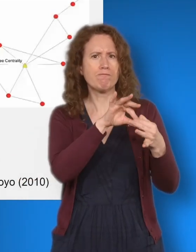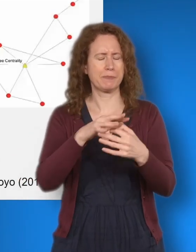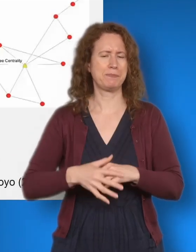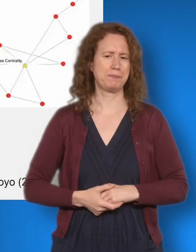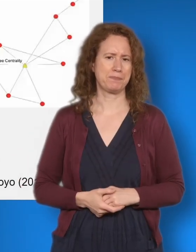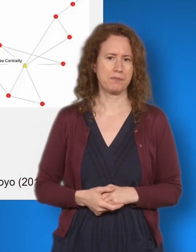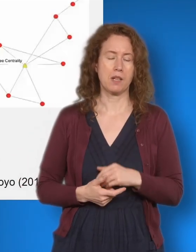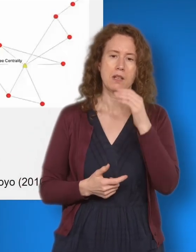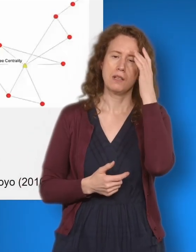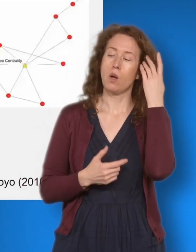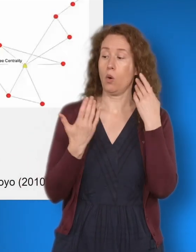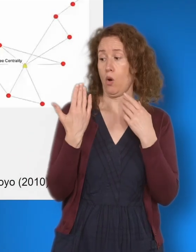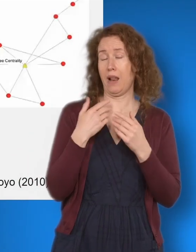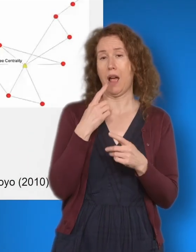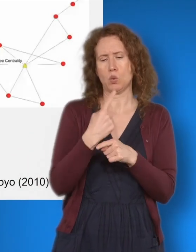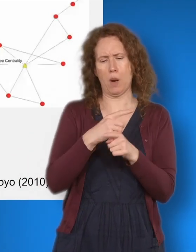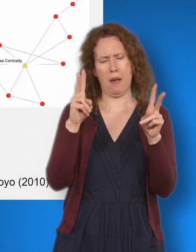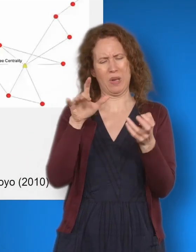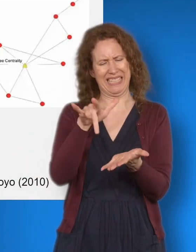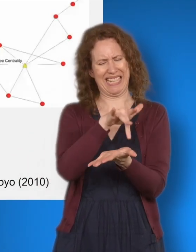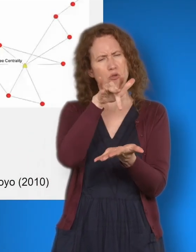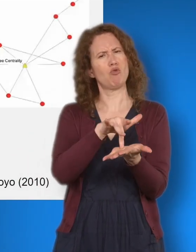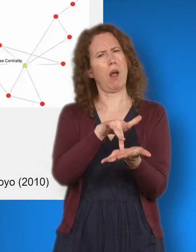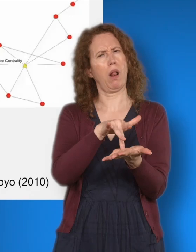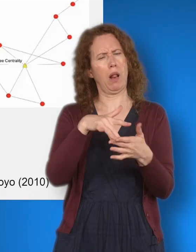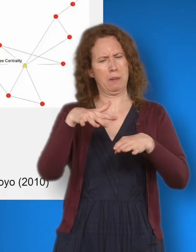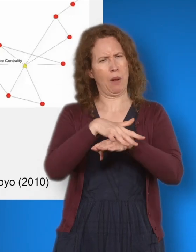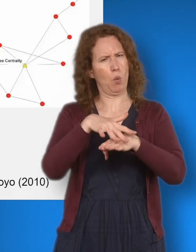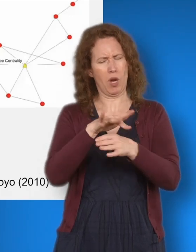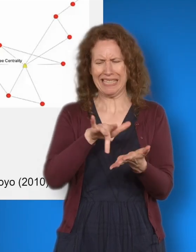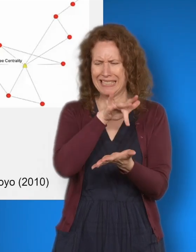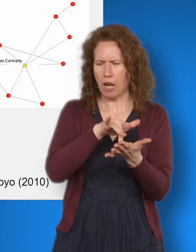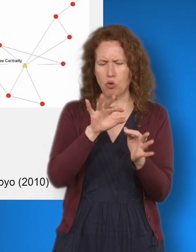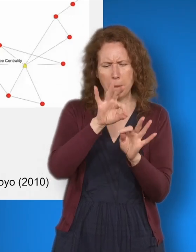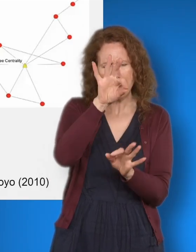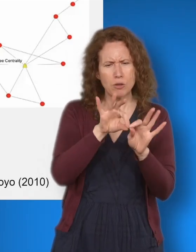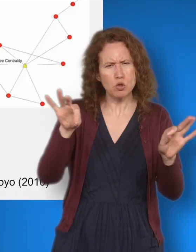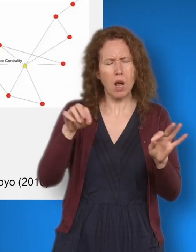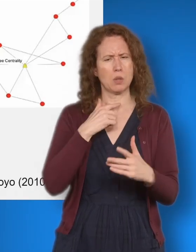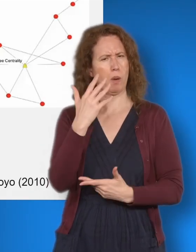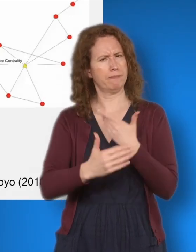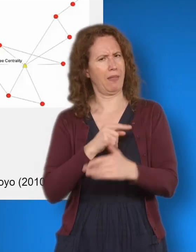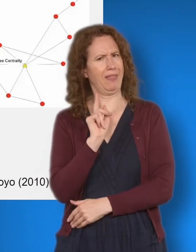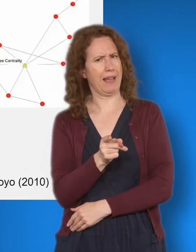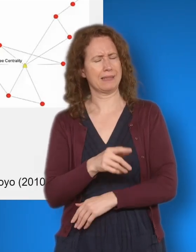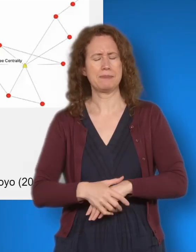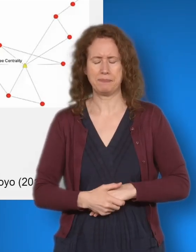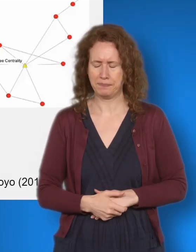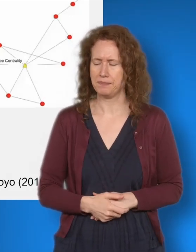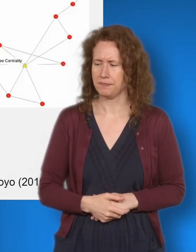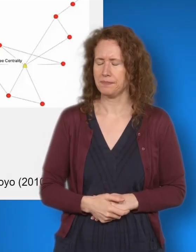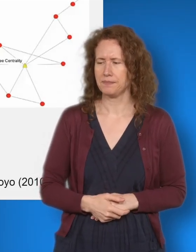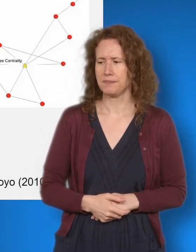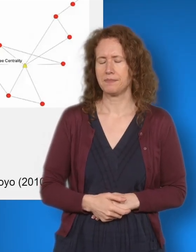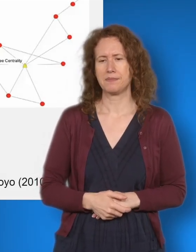So I mentioned centrality measures earlier, so I'm just going to quickly give you